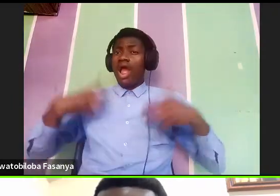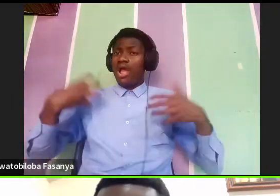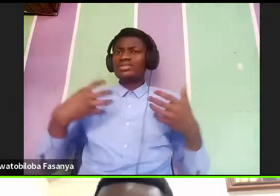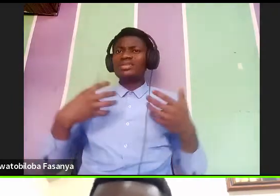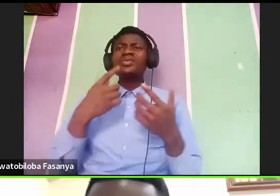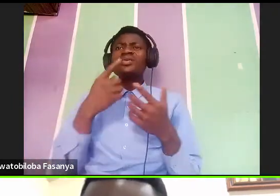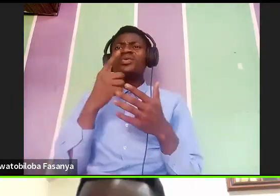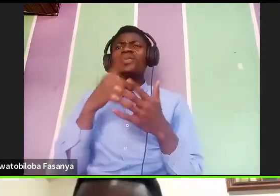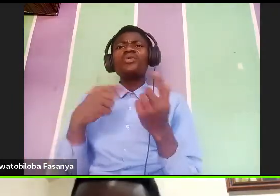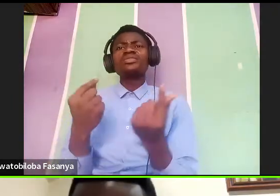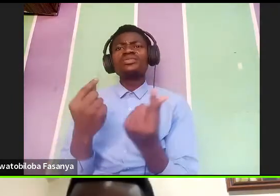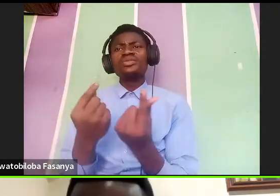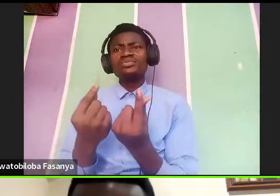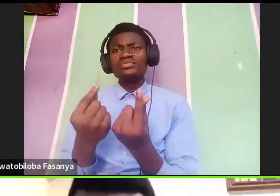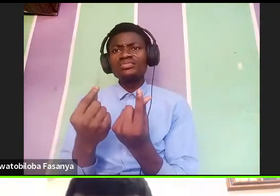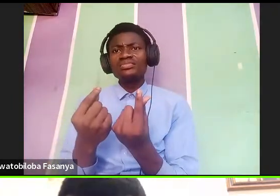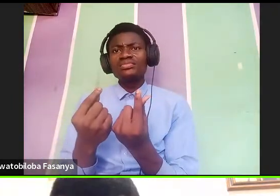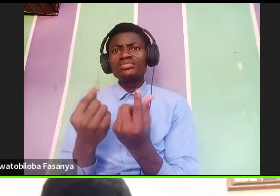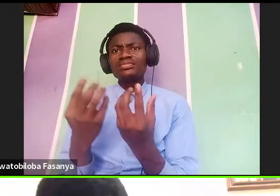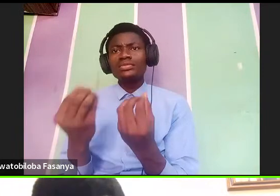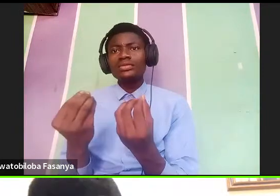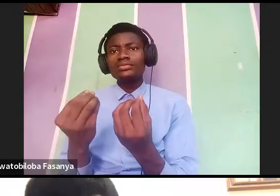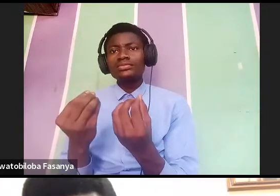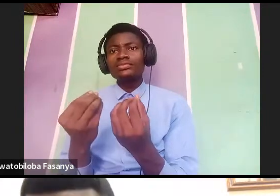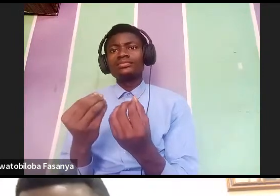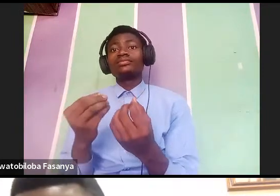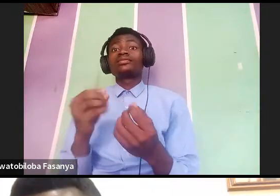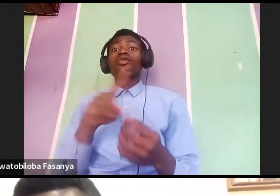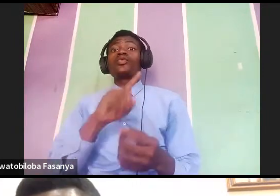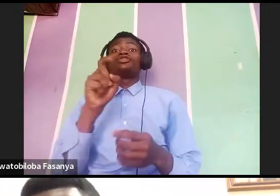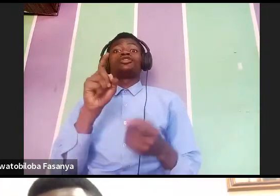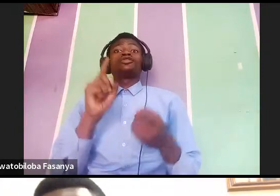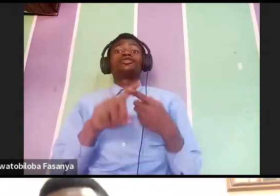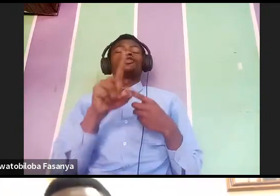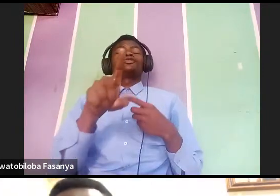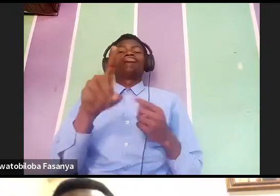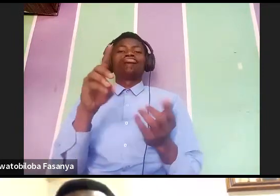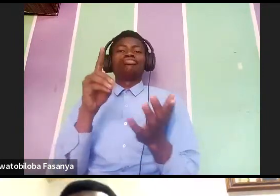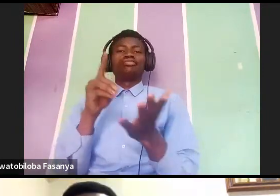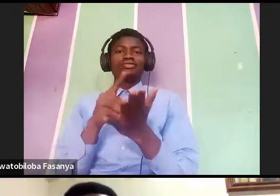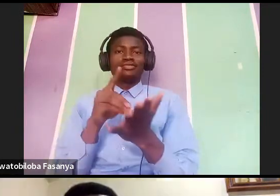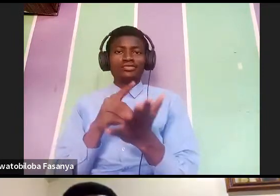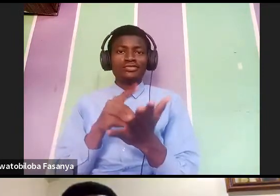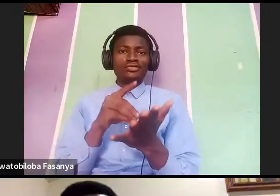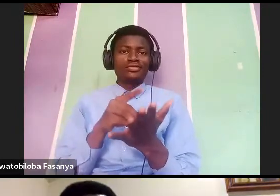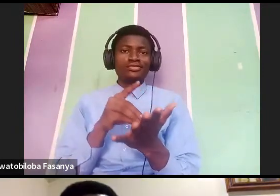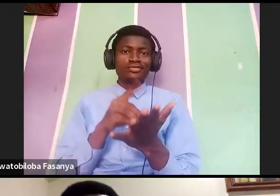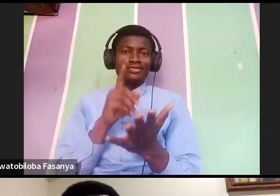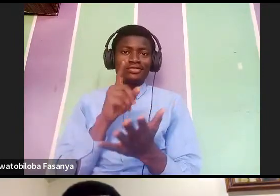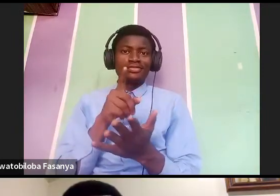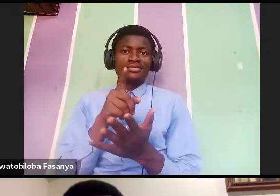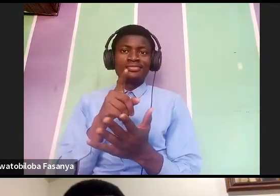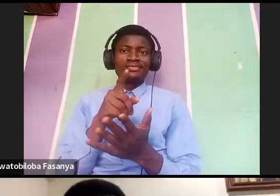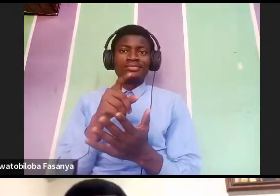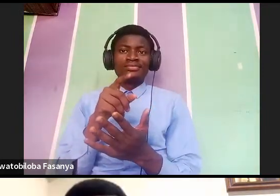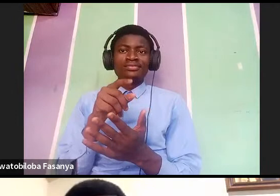Is that coming to me or is that coming to Toby? It's coming to you. Okay. So, it's coming to you because I know